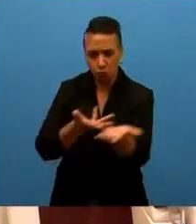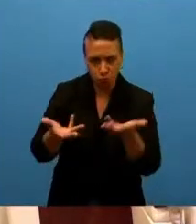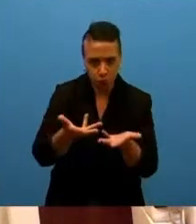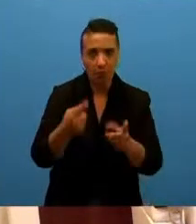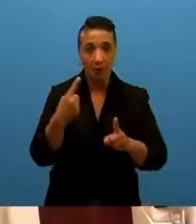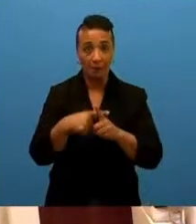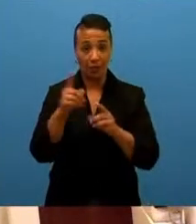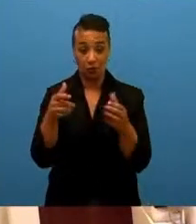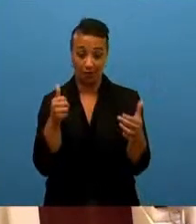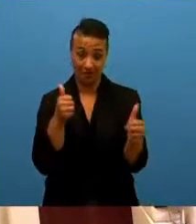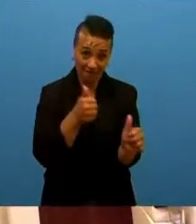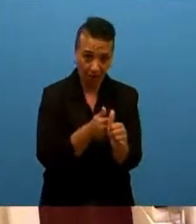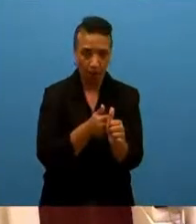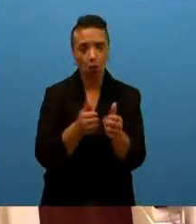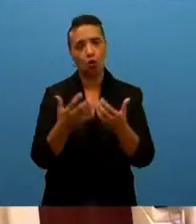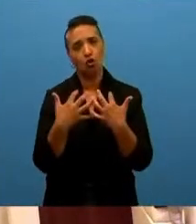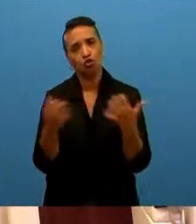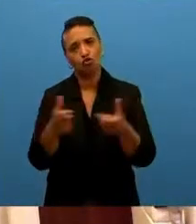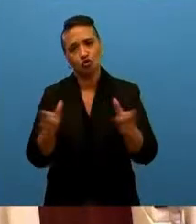Assembly Resolution